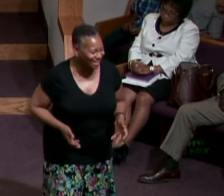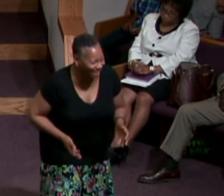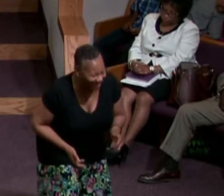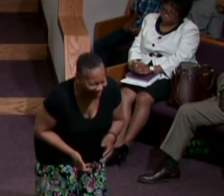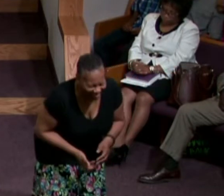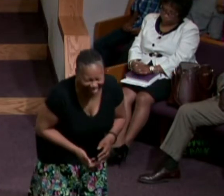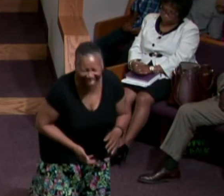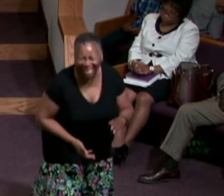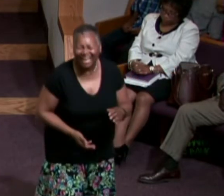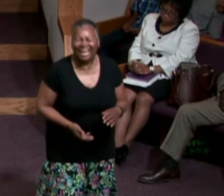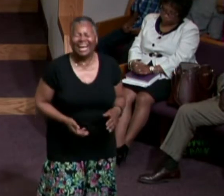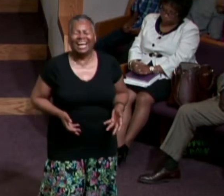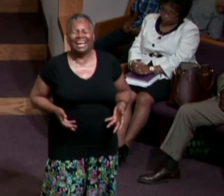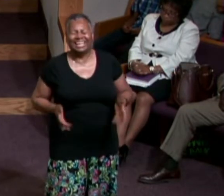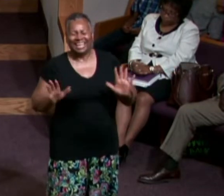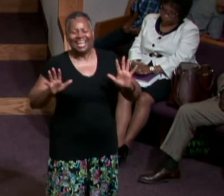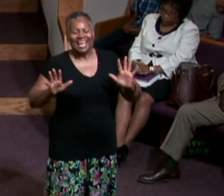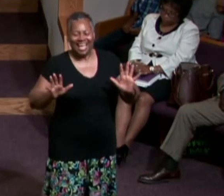up.